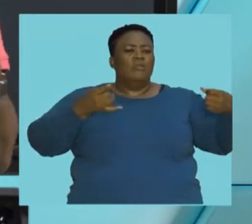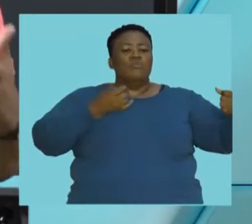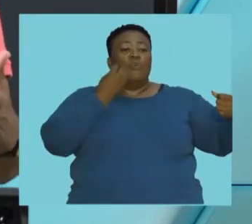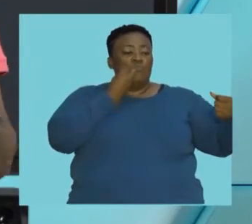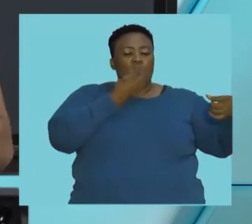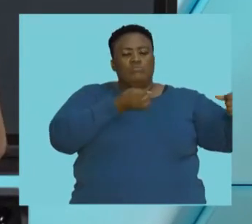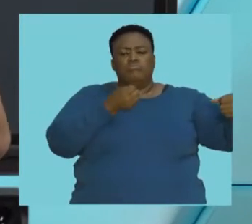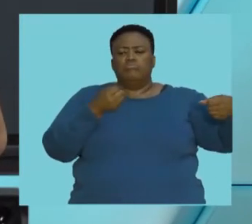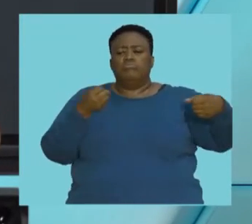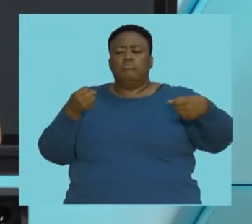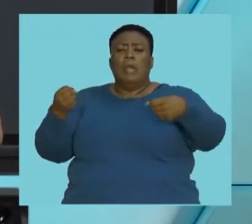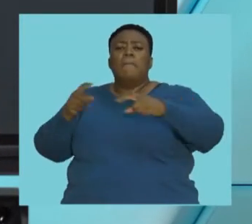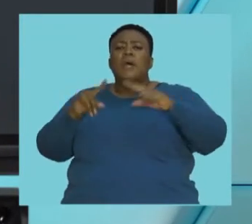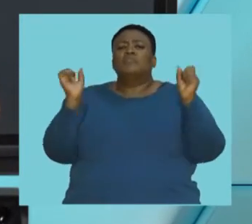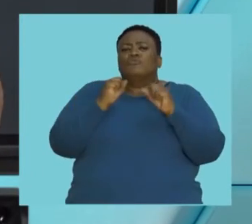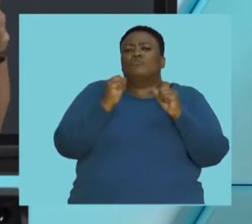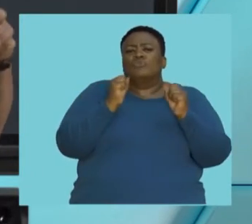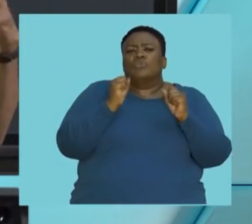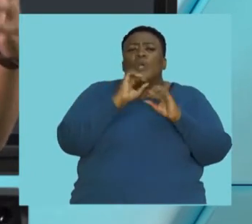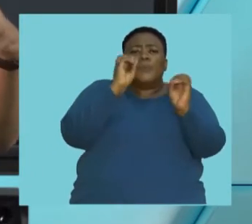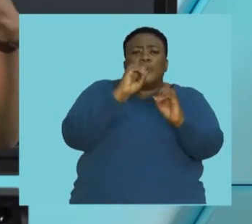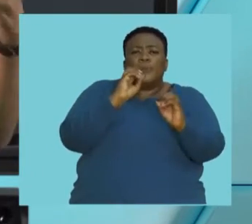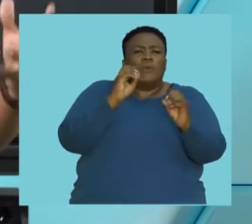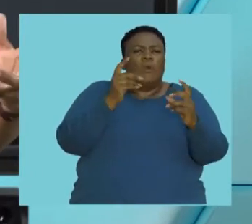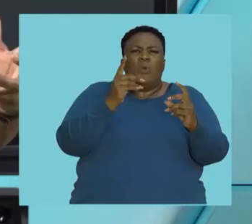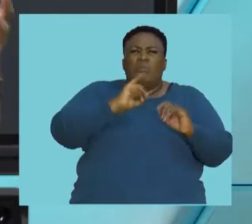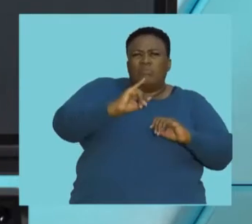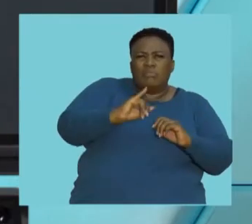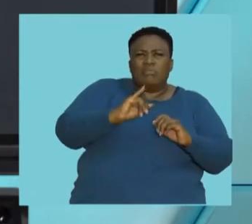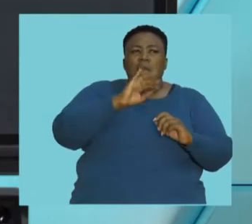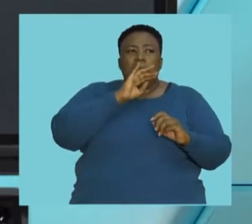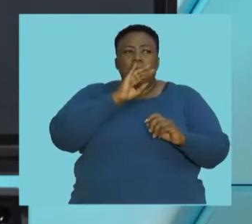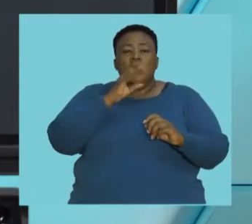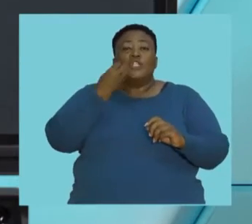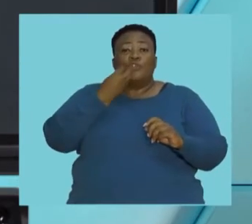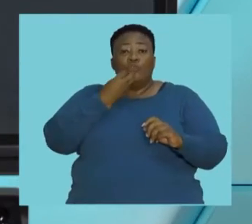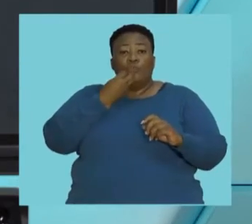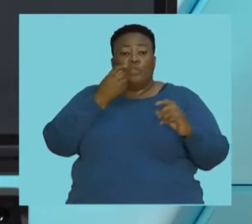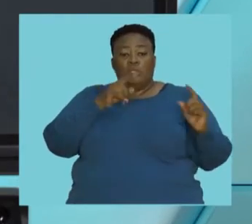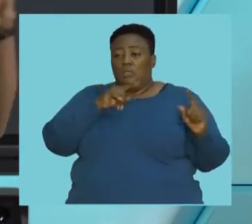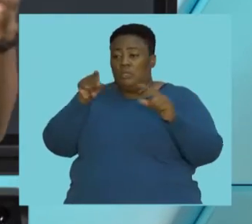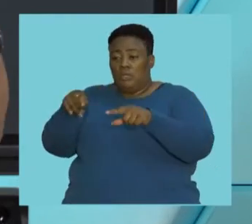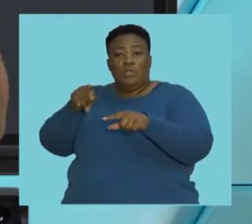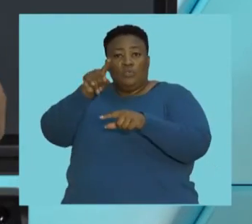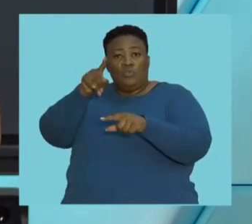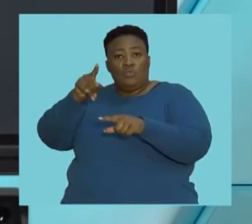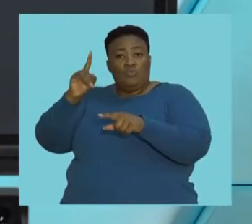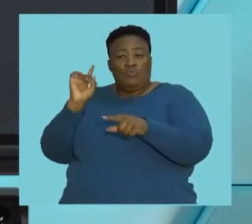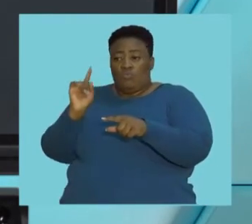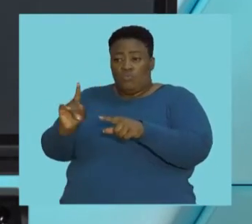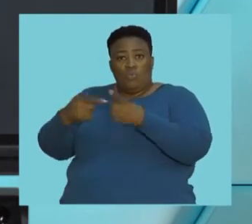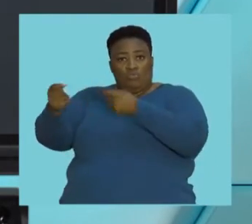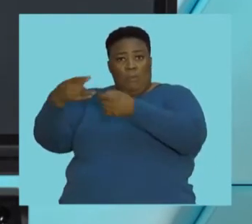well refrigerated, it means that the fresh produce that comes to the consumer now has undergone some kind